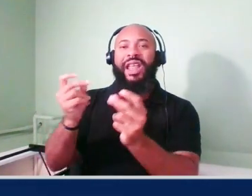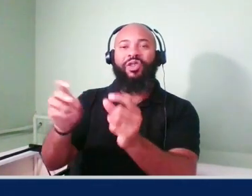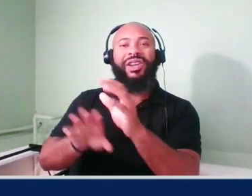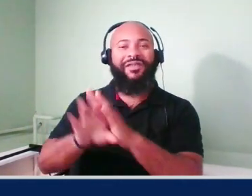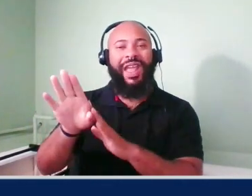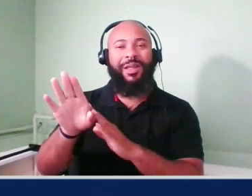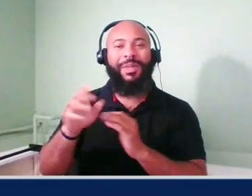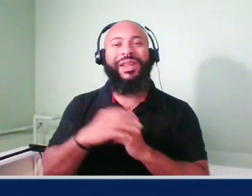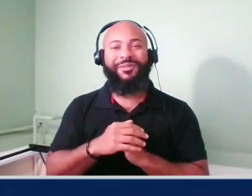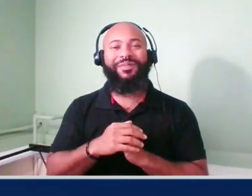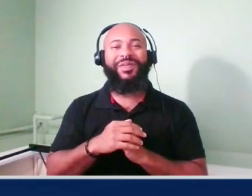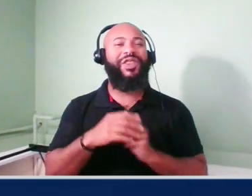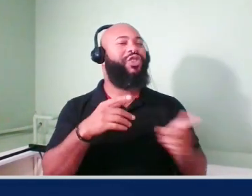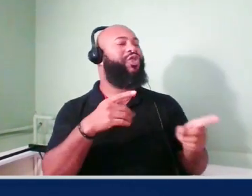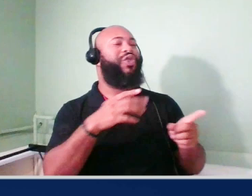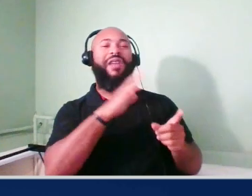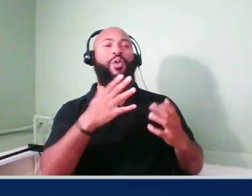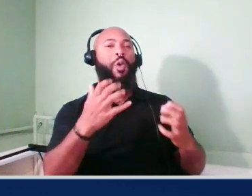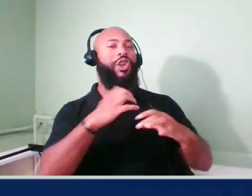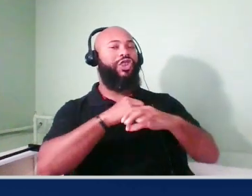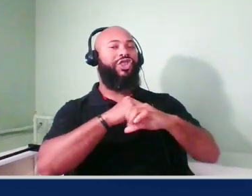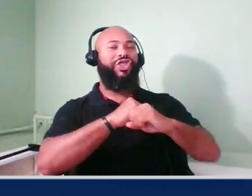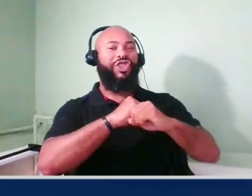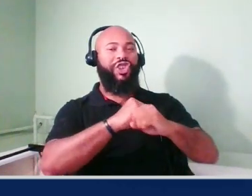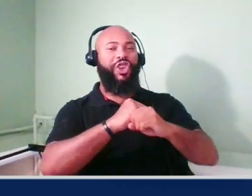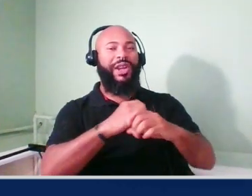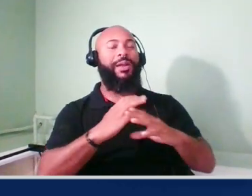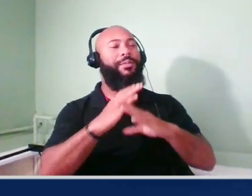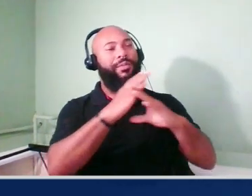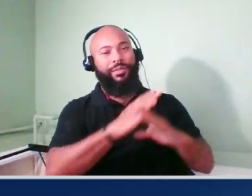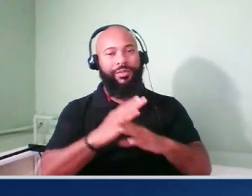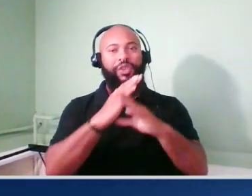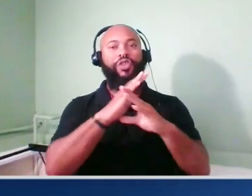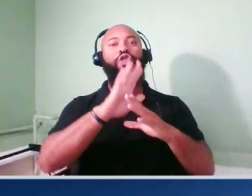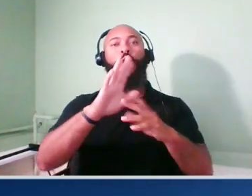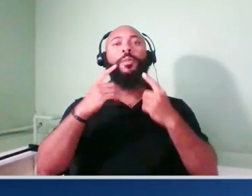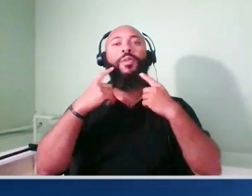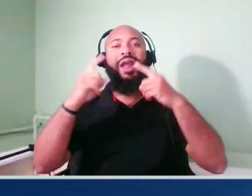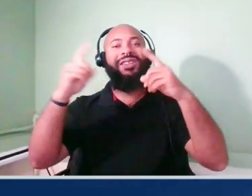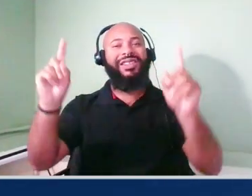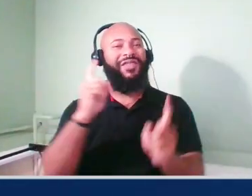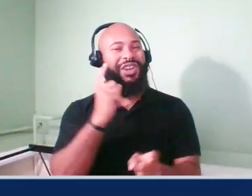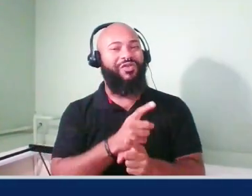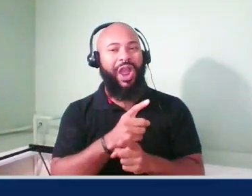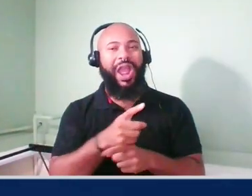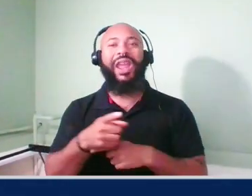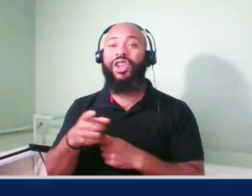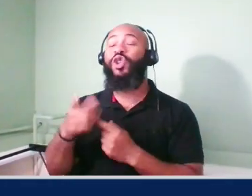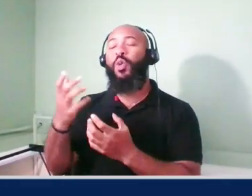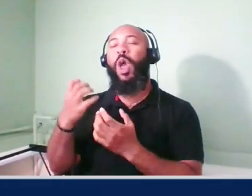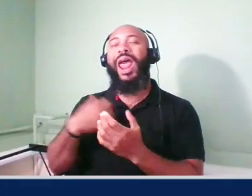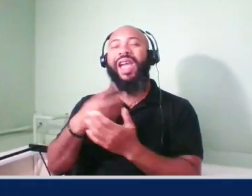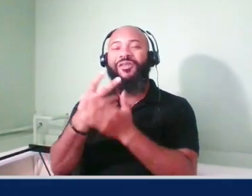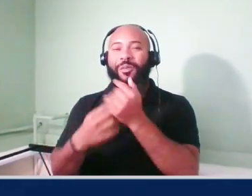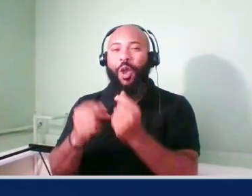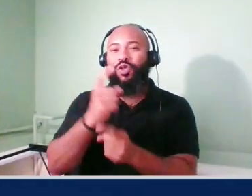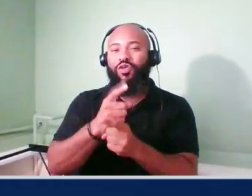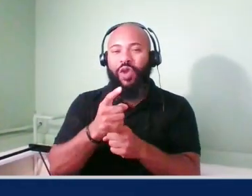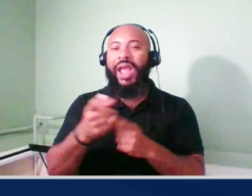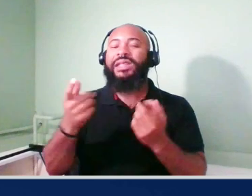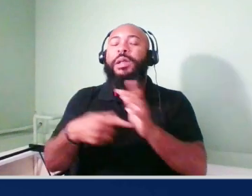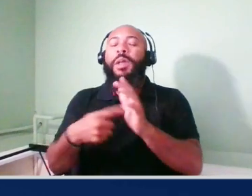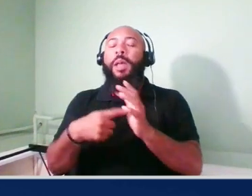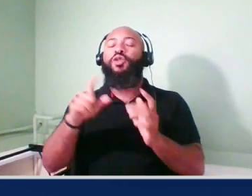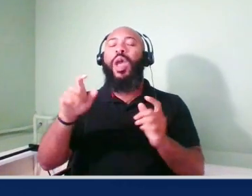way of productivity, no. Right? Absolutely. You want to have both. Yes. Everybody wants to have both. Sometimes you have to juggle a bit. Yep.